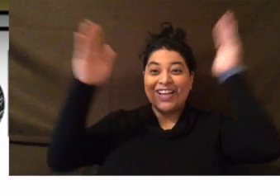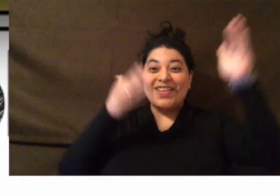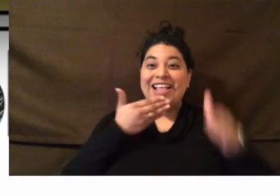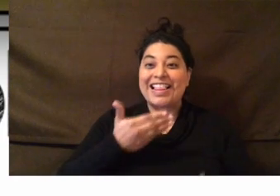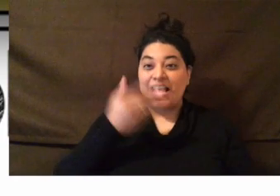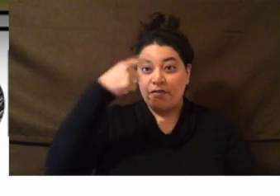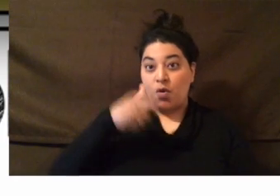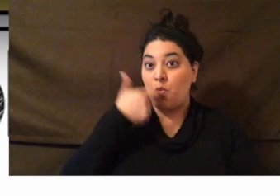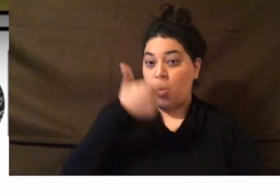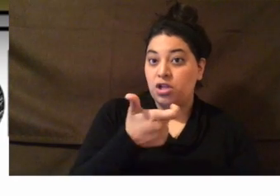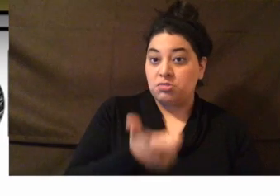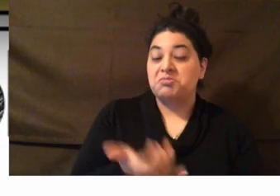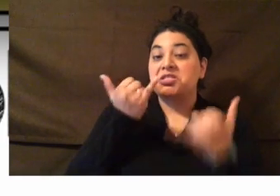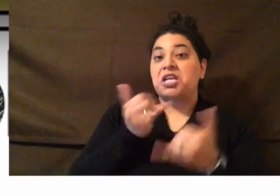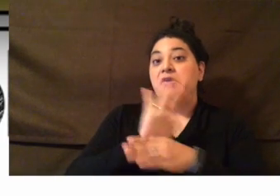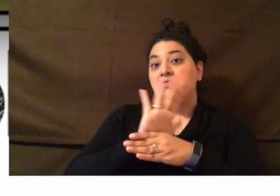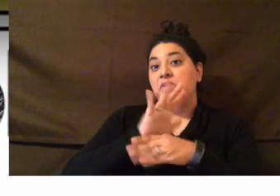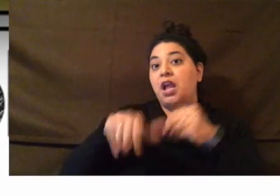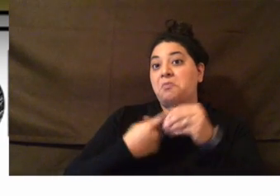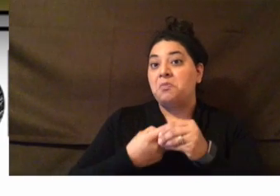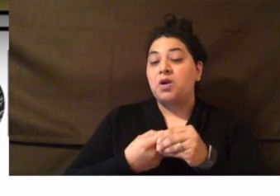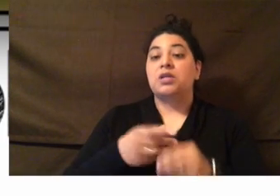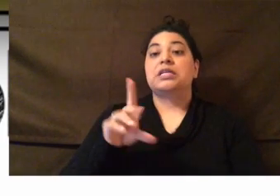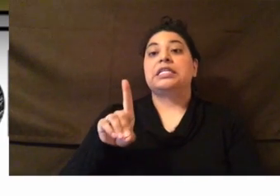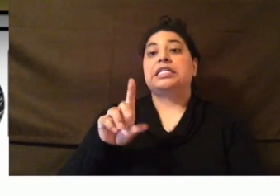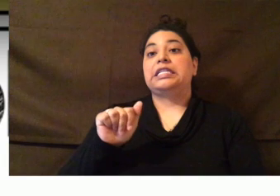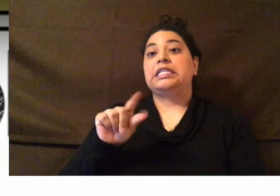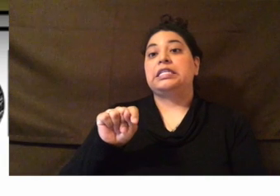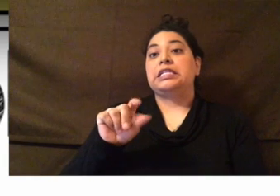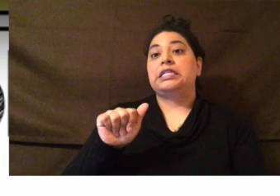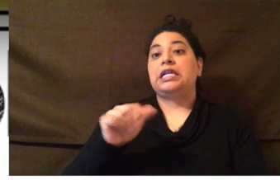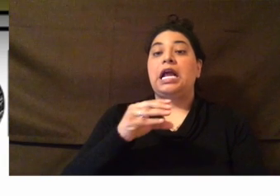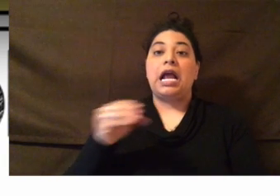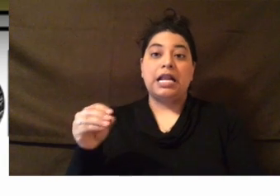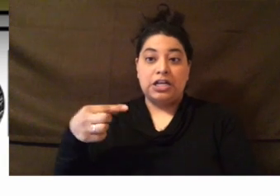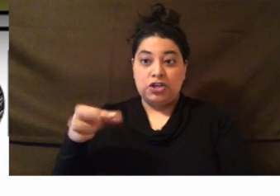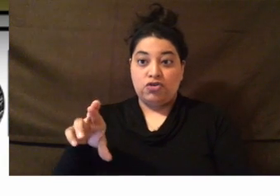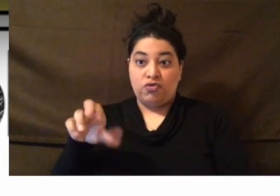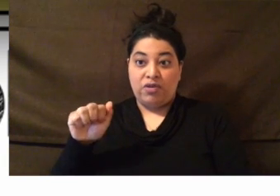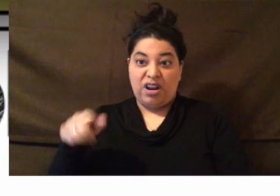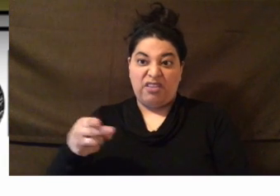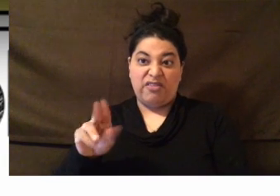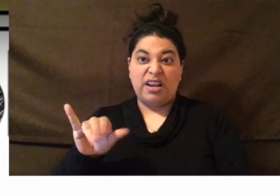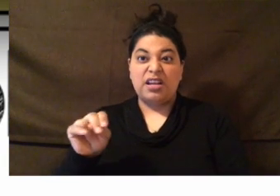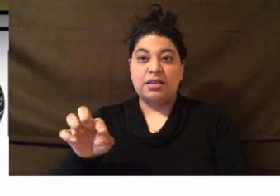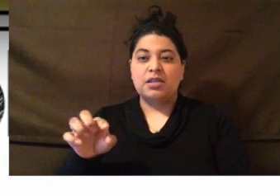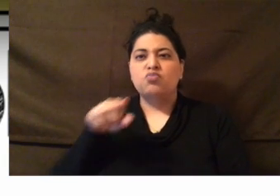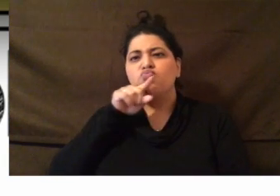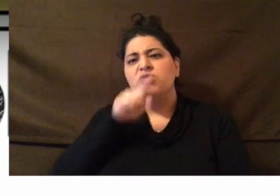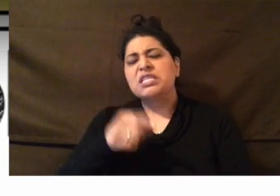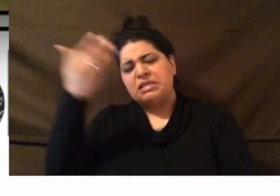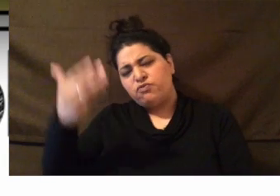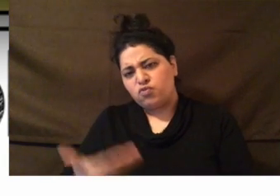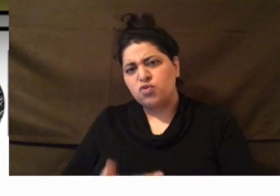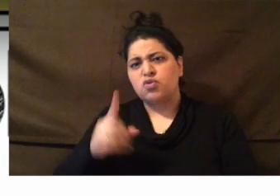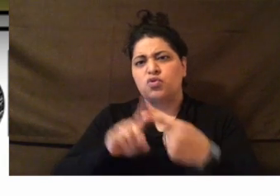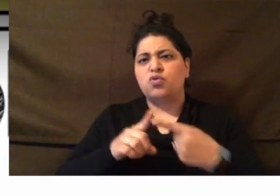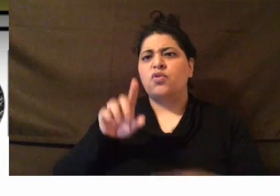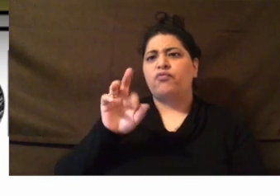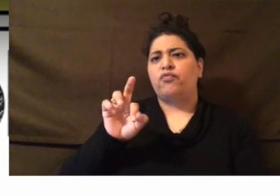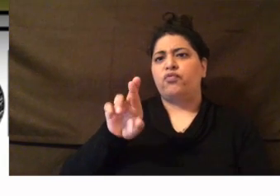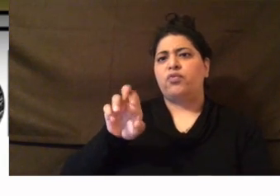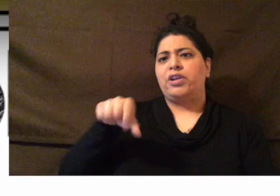Hello and thank you for watching. Today's video is going to be about data and graphing, but more specifically, it's going to be an introduction into